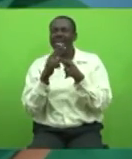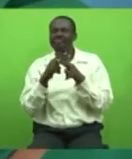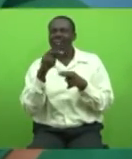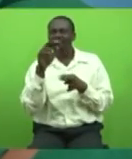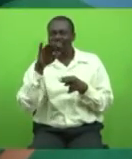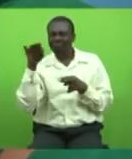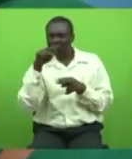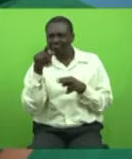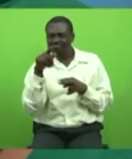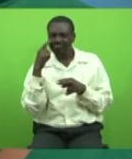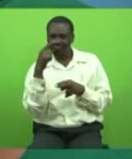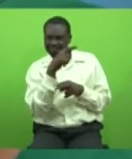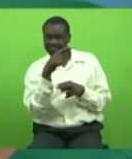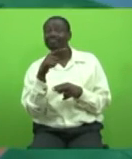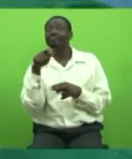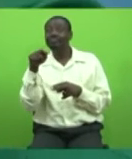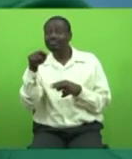the vaccination schedule.